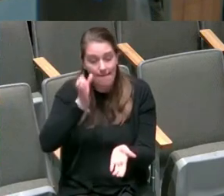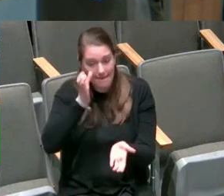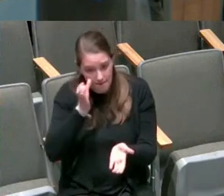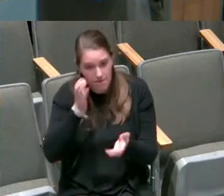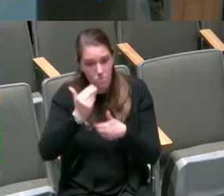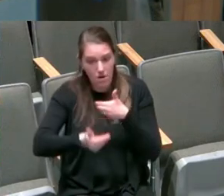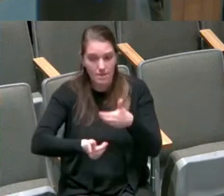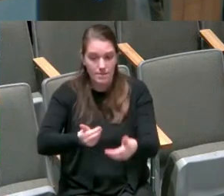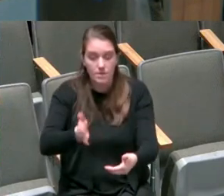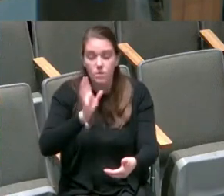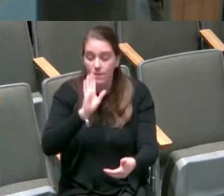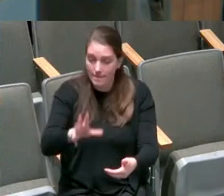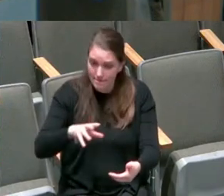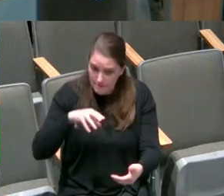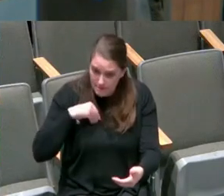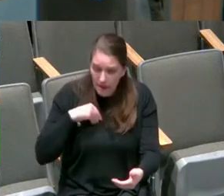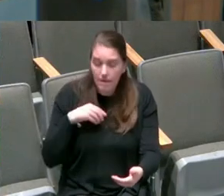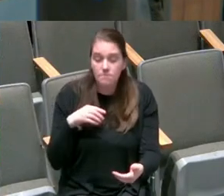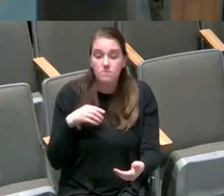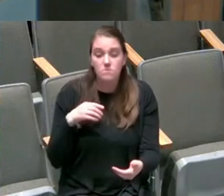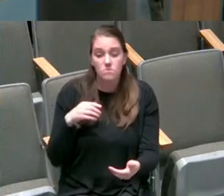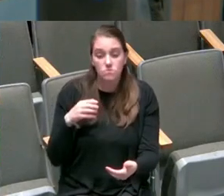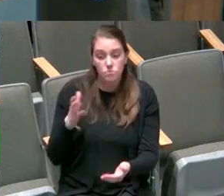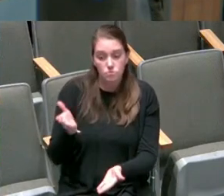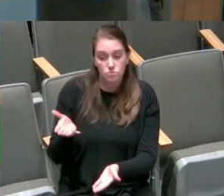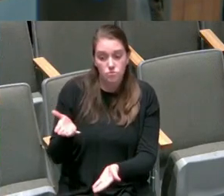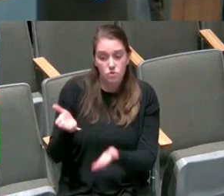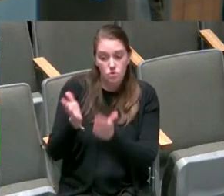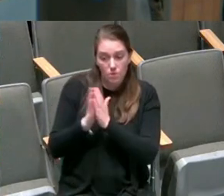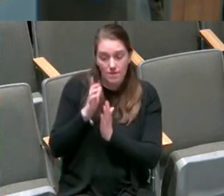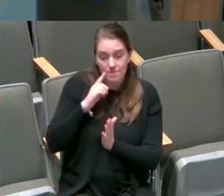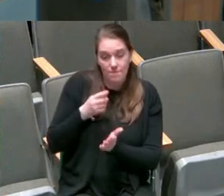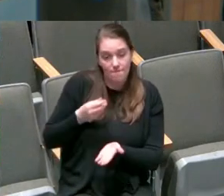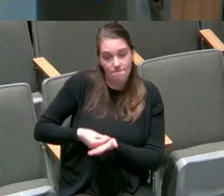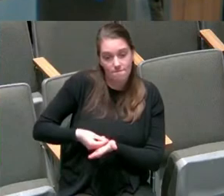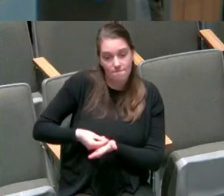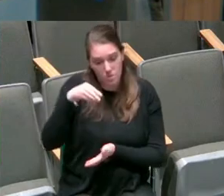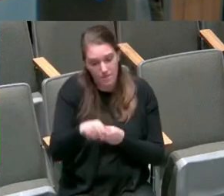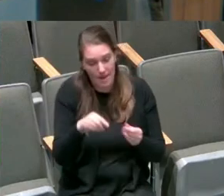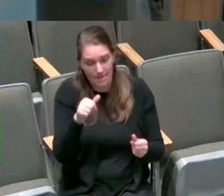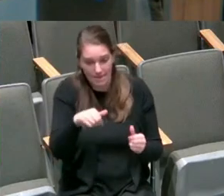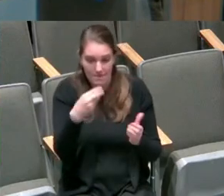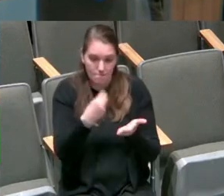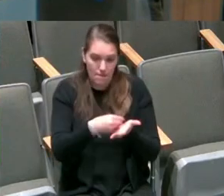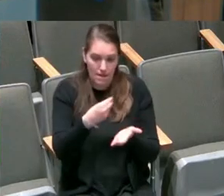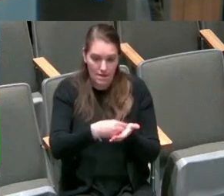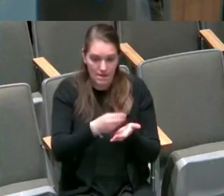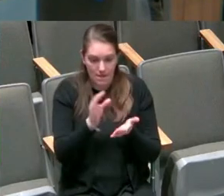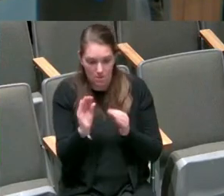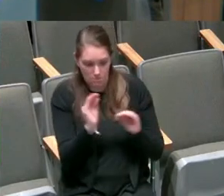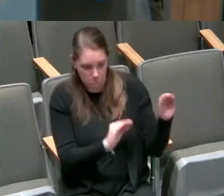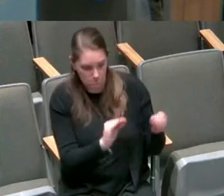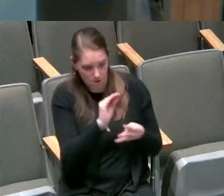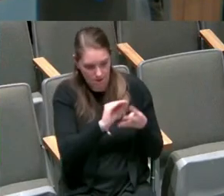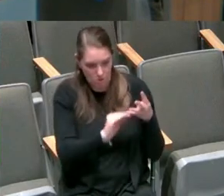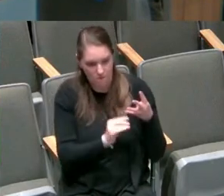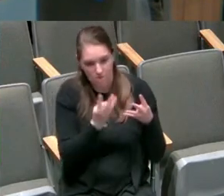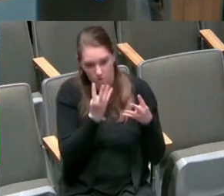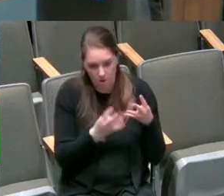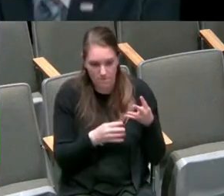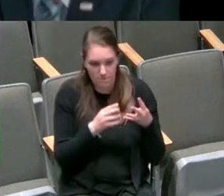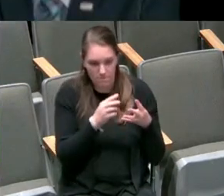accepting uh requests for funding from spending this money that you're putting it into the buckets now